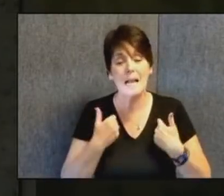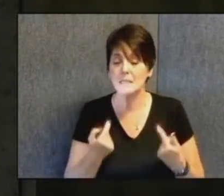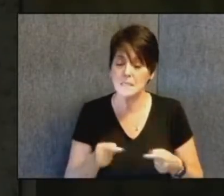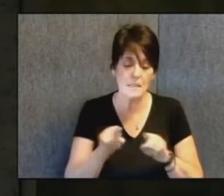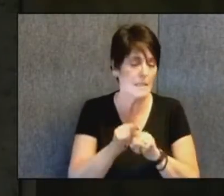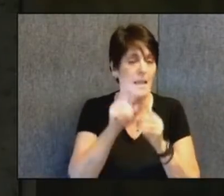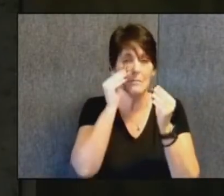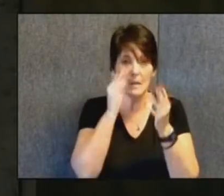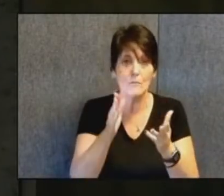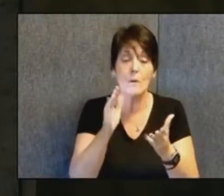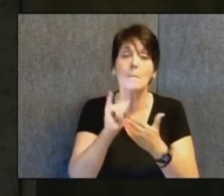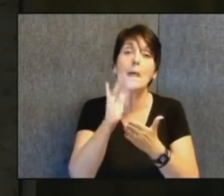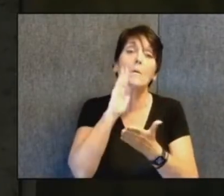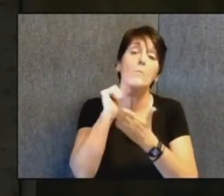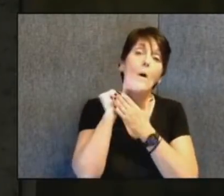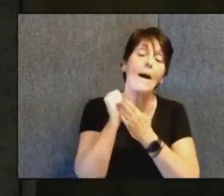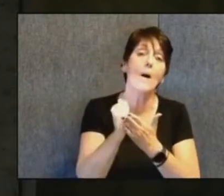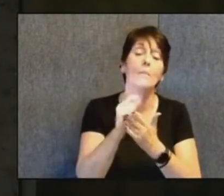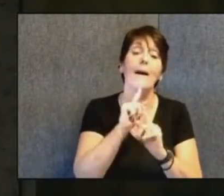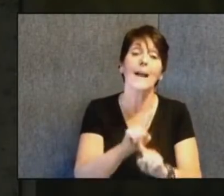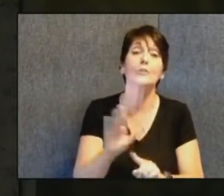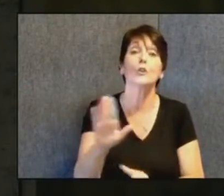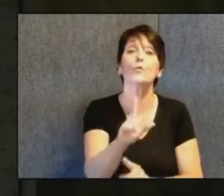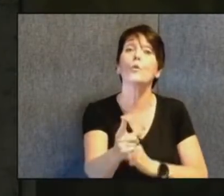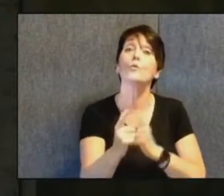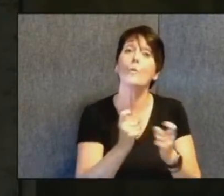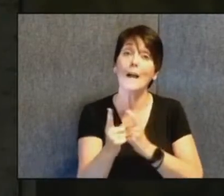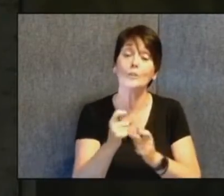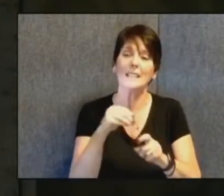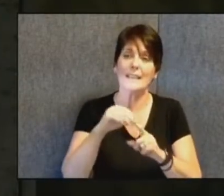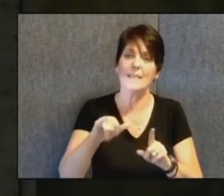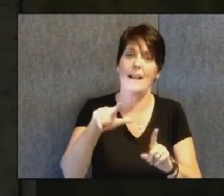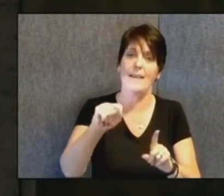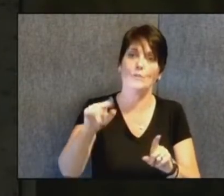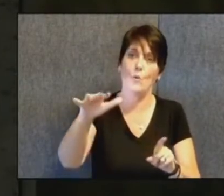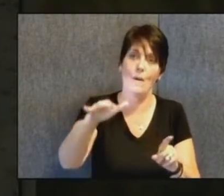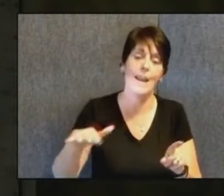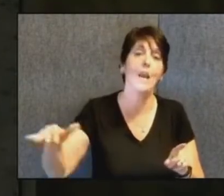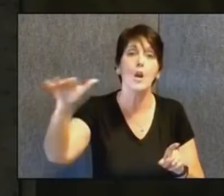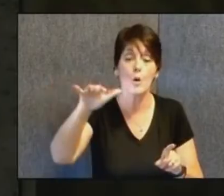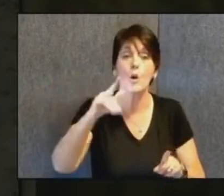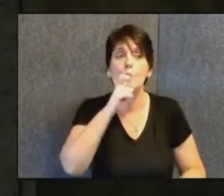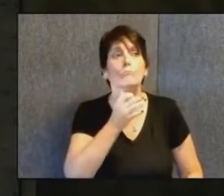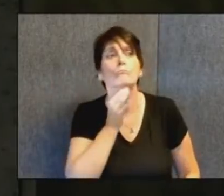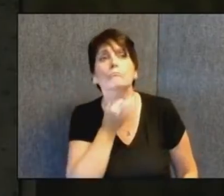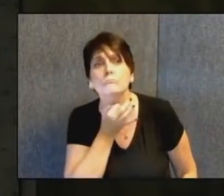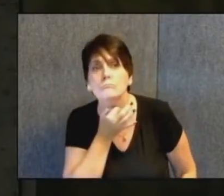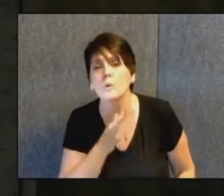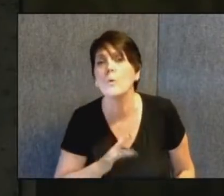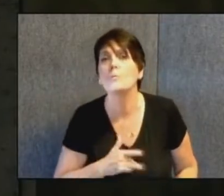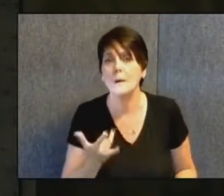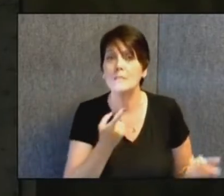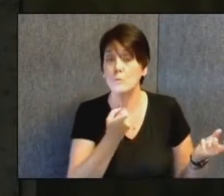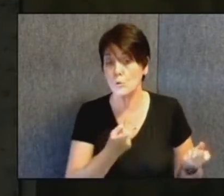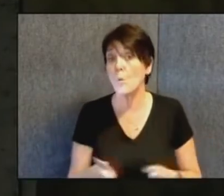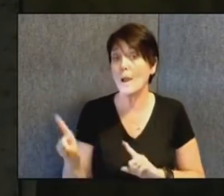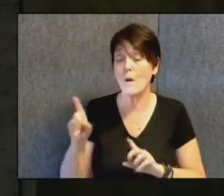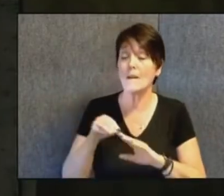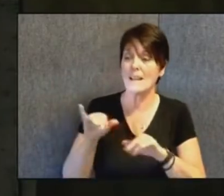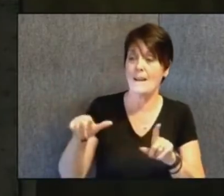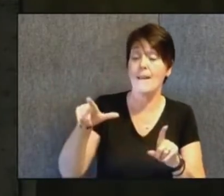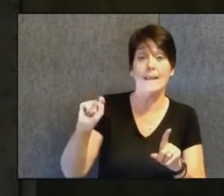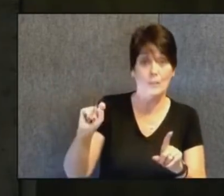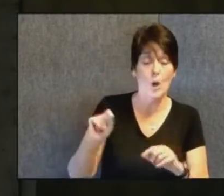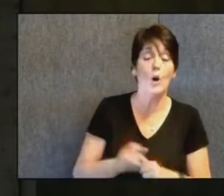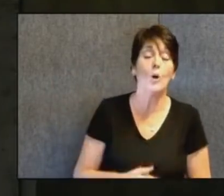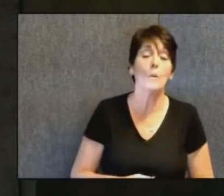information that can help answer questions for people in the Lake Tahoe area or people that are curious about what is going on in the Lake Tahoe